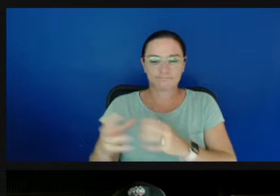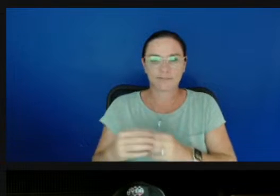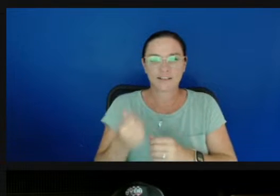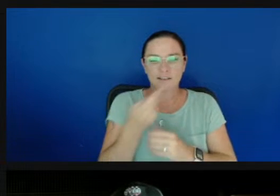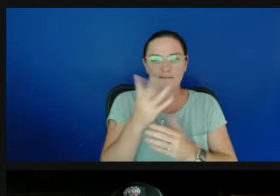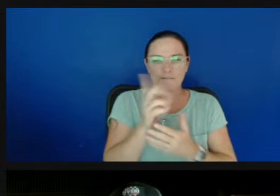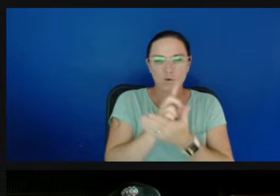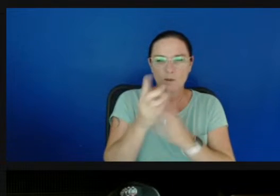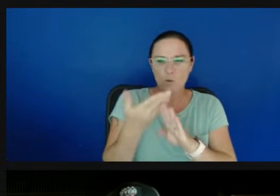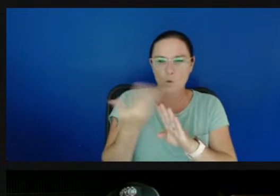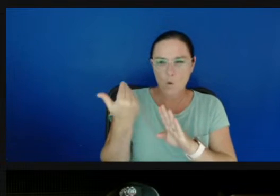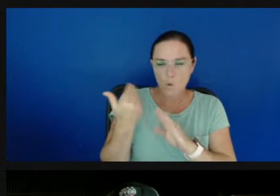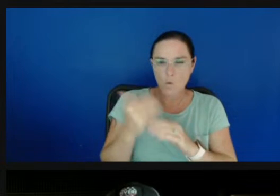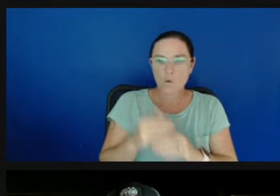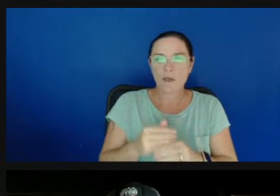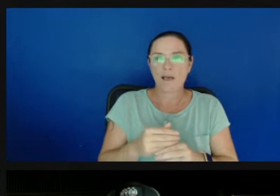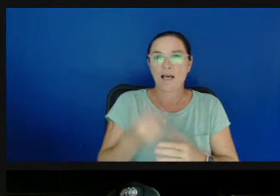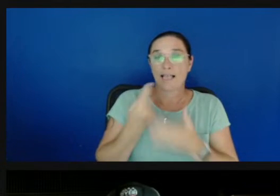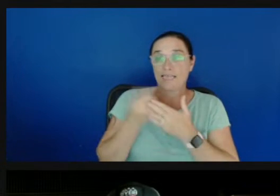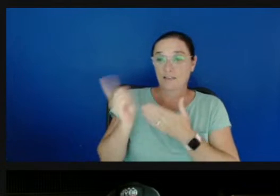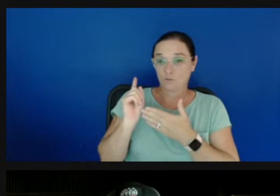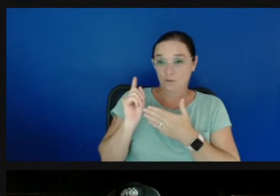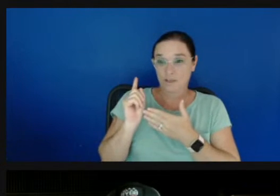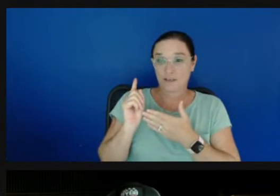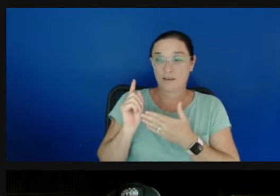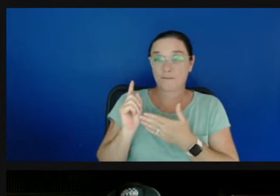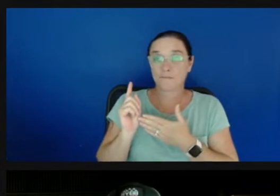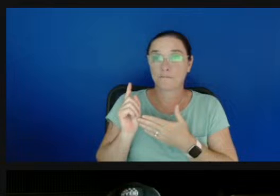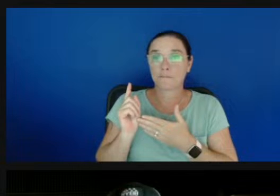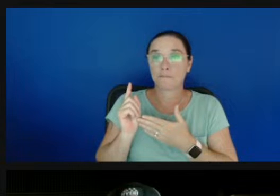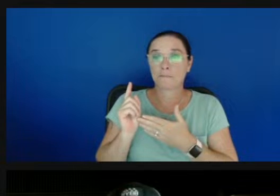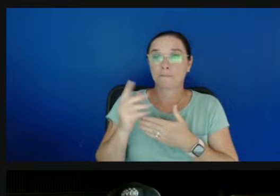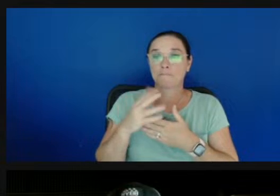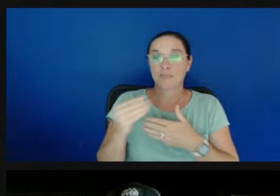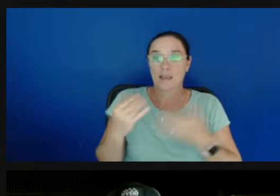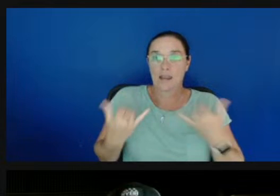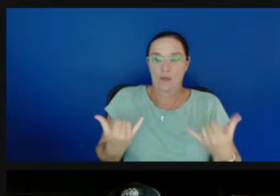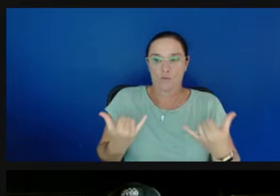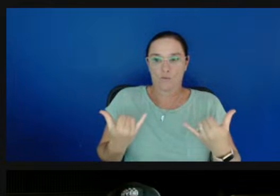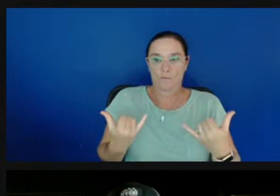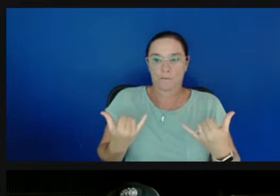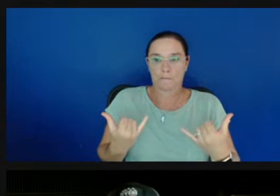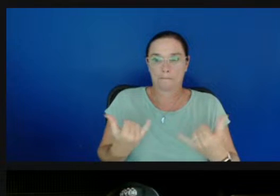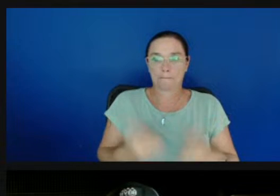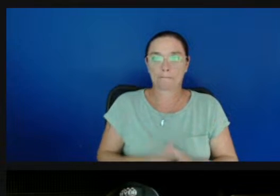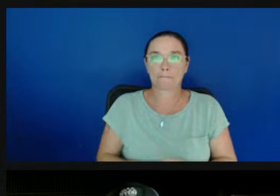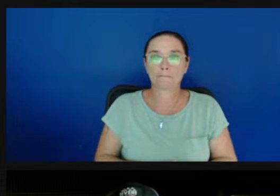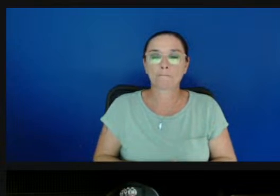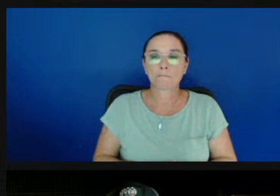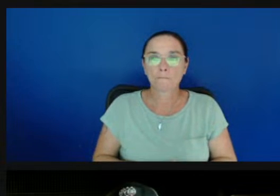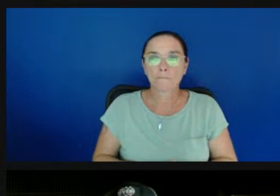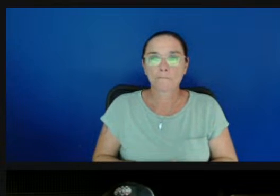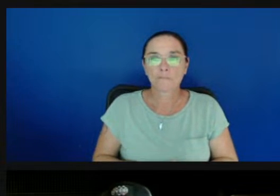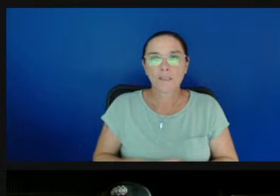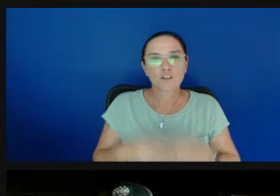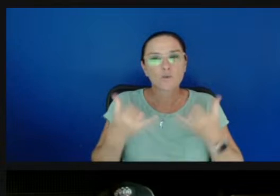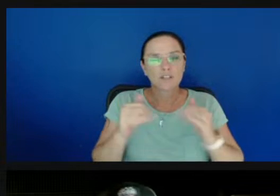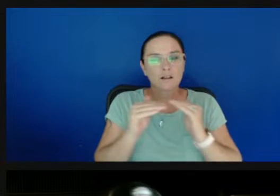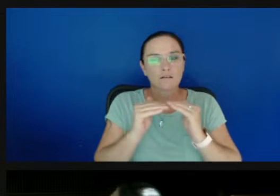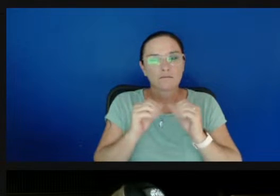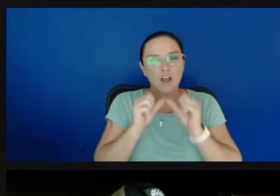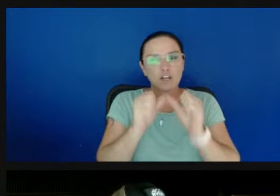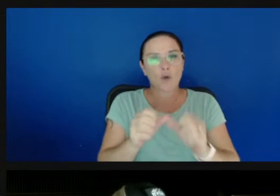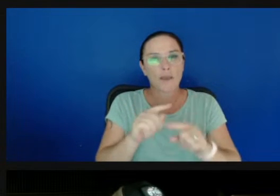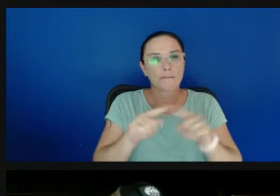ago, there was the one last week, and here is what we're dealing with now. So it's still ongoing, but slower than before. And